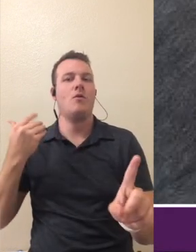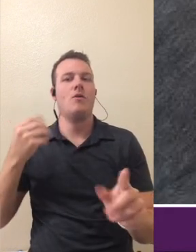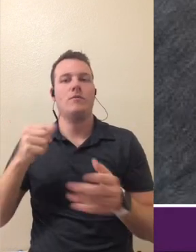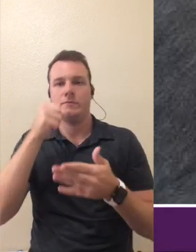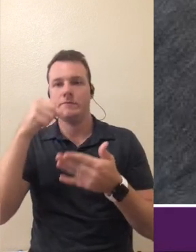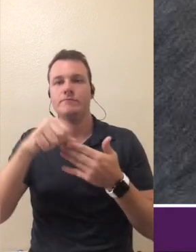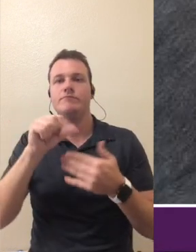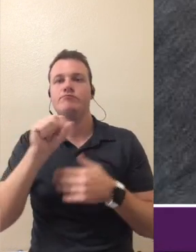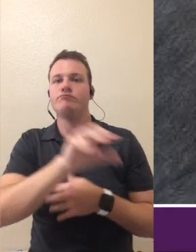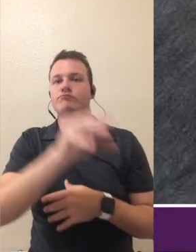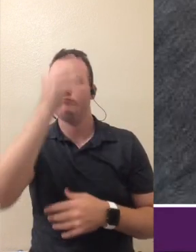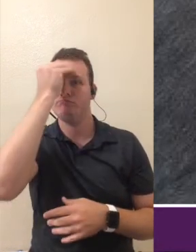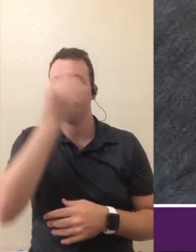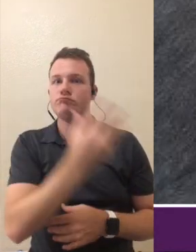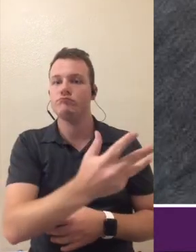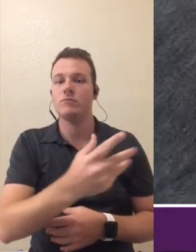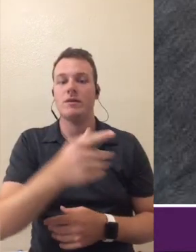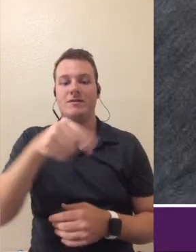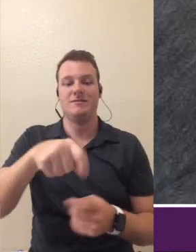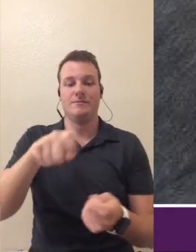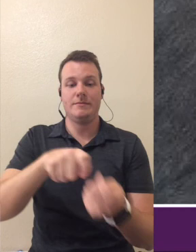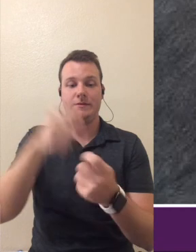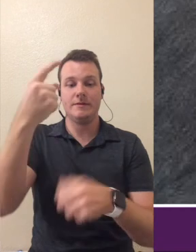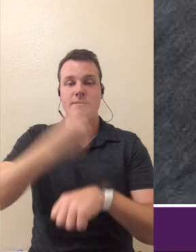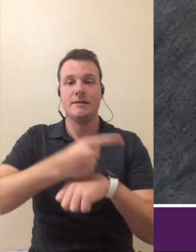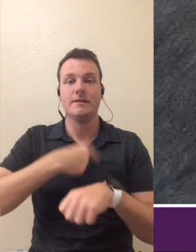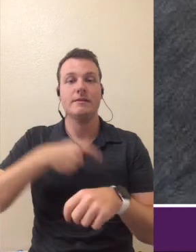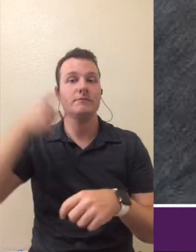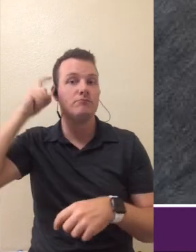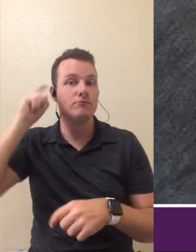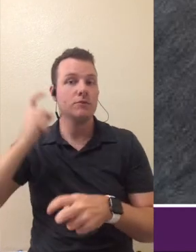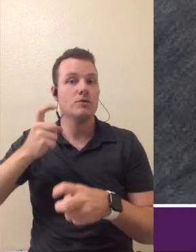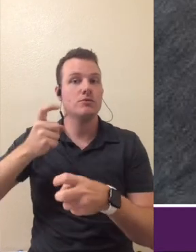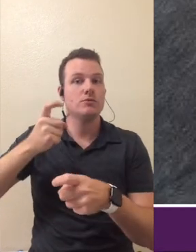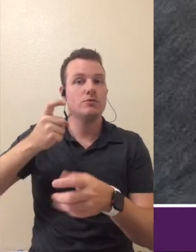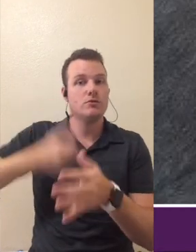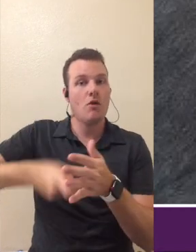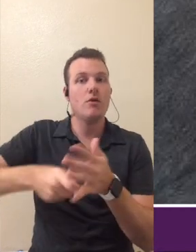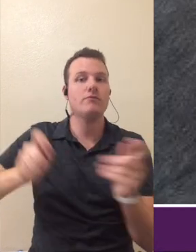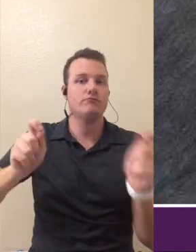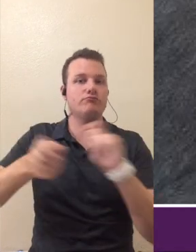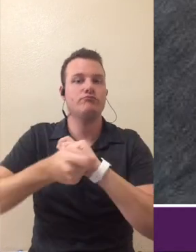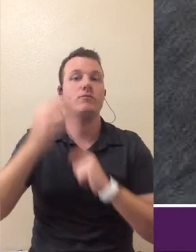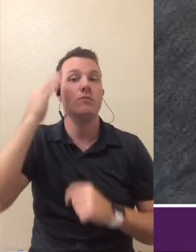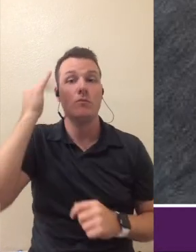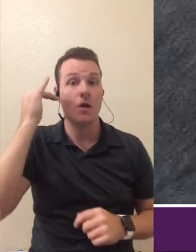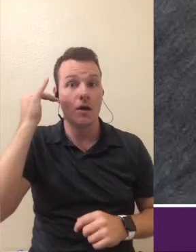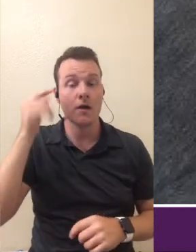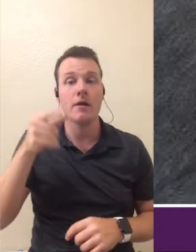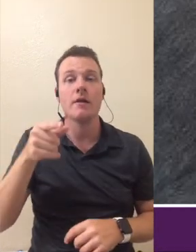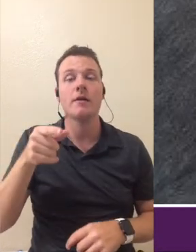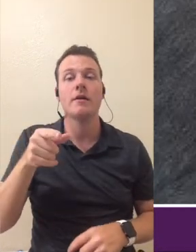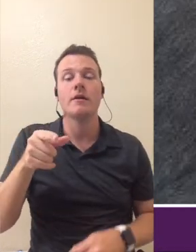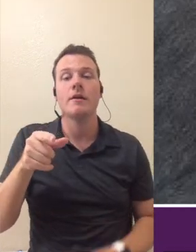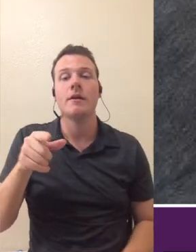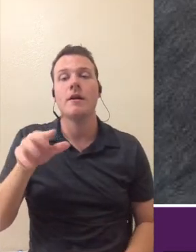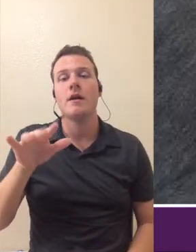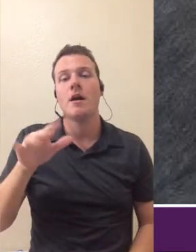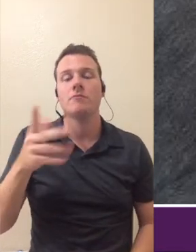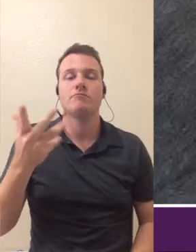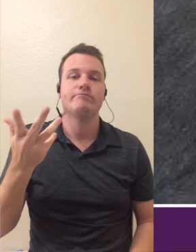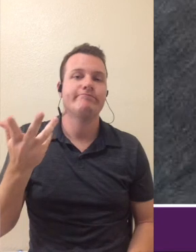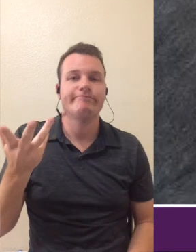advance, letting them know that on this date that the hearing aid prices were going to change. The change was coming about because